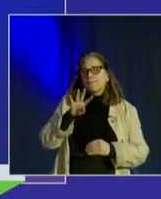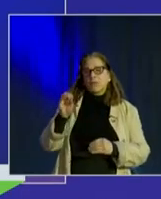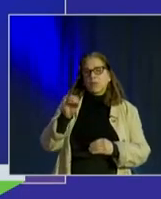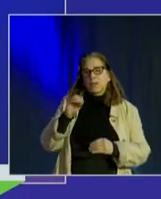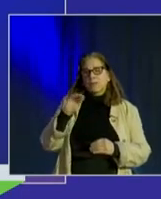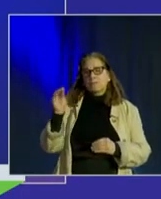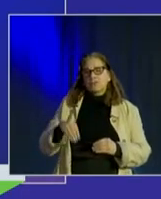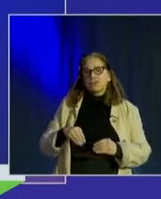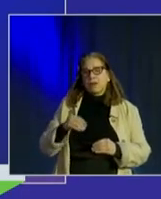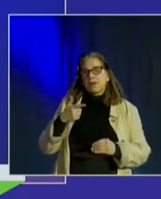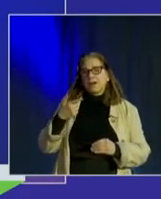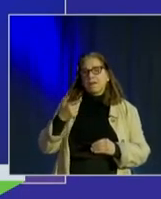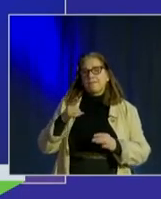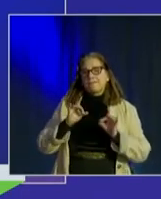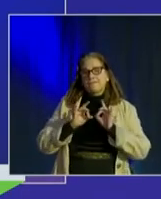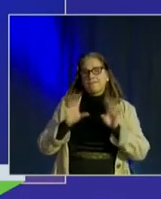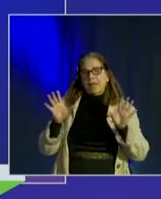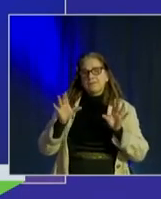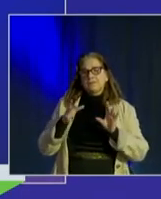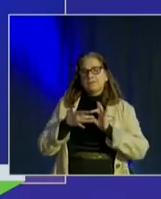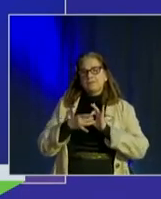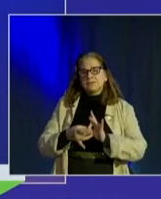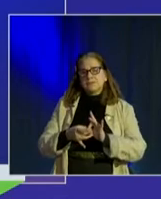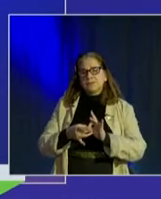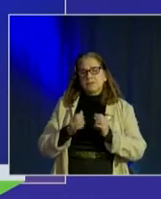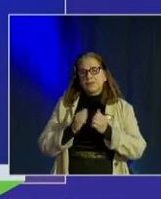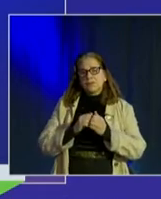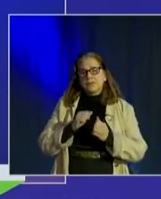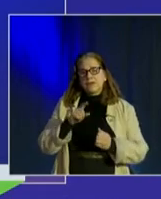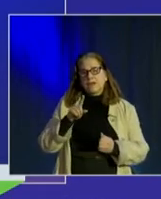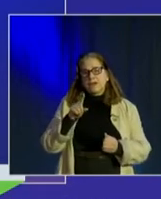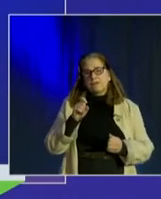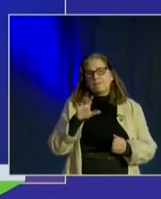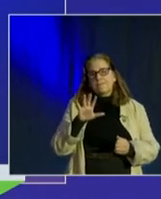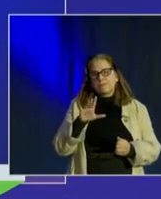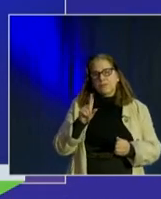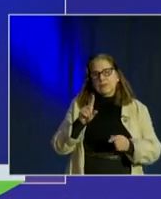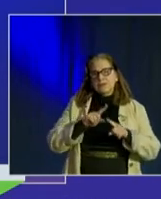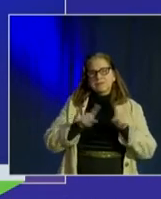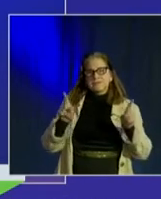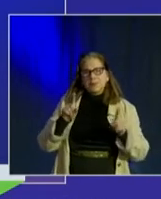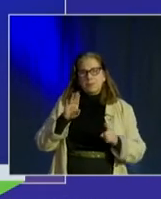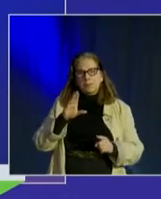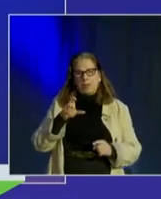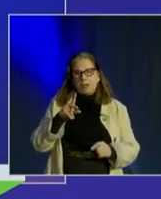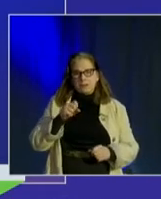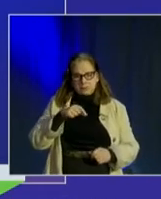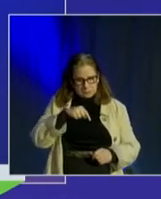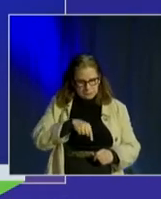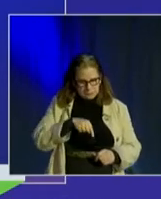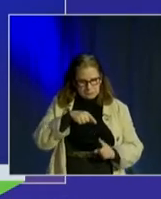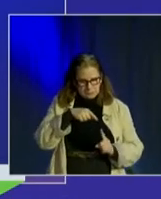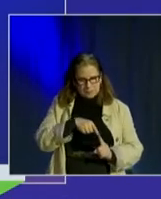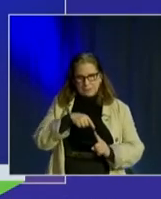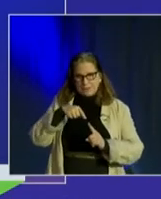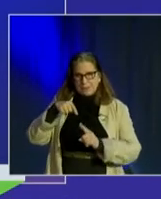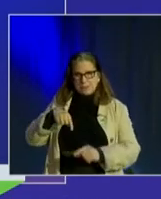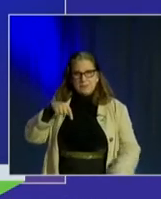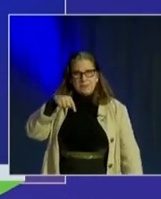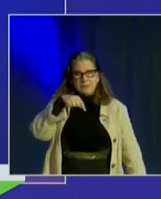to 151 blocks in our city. So a specific and concentrated